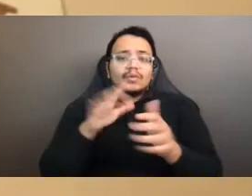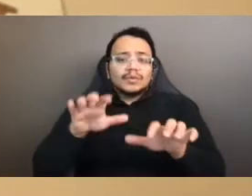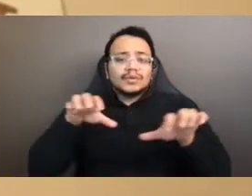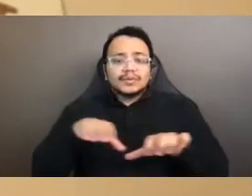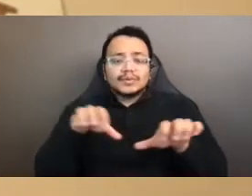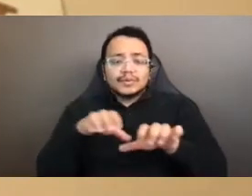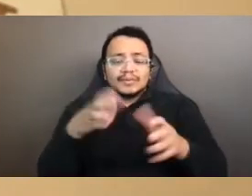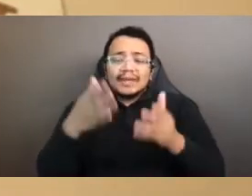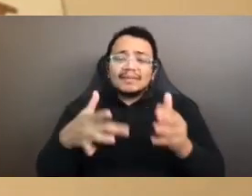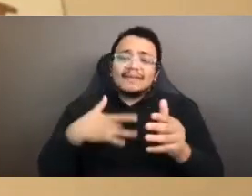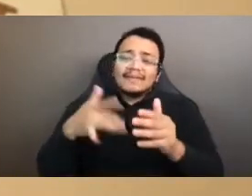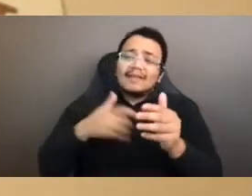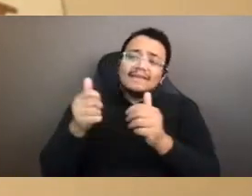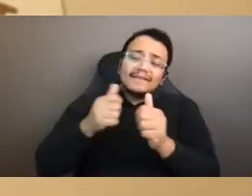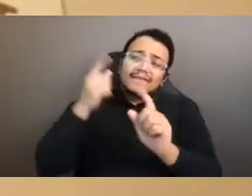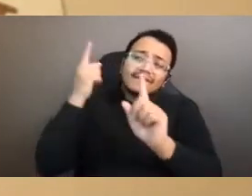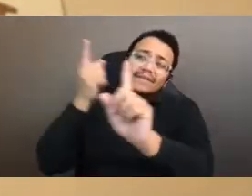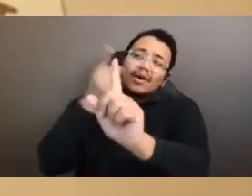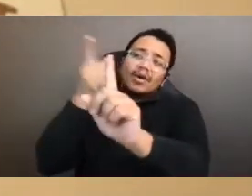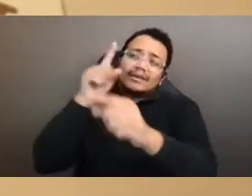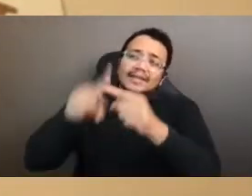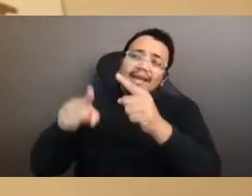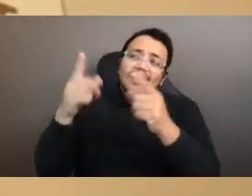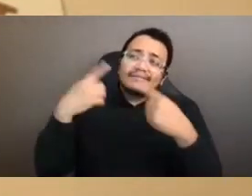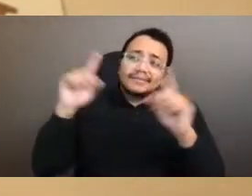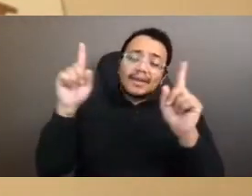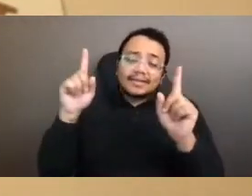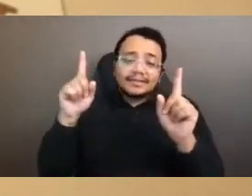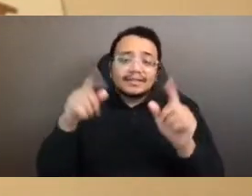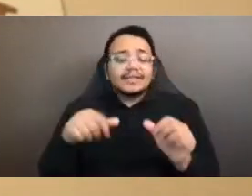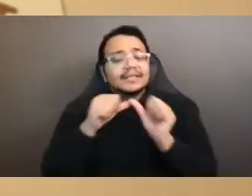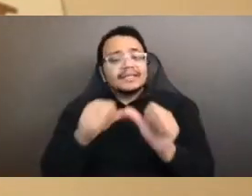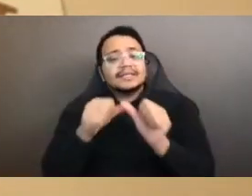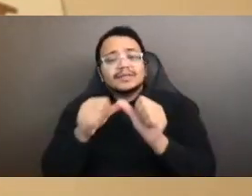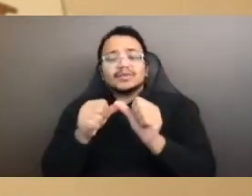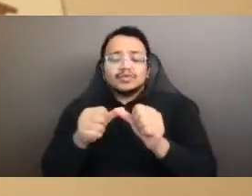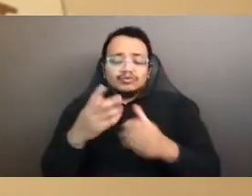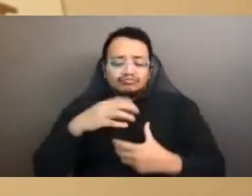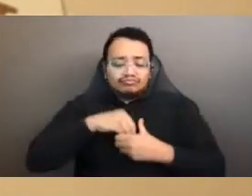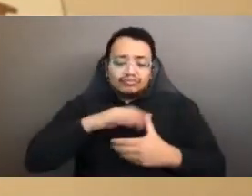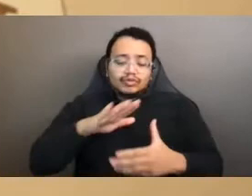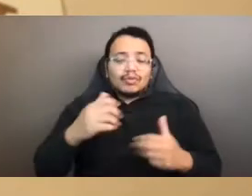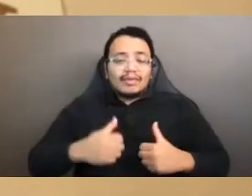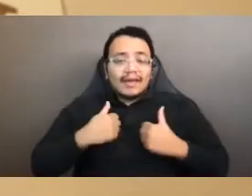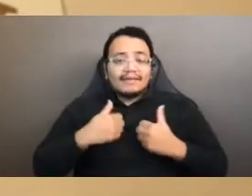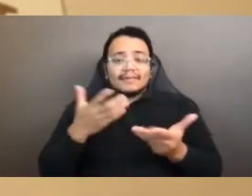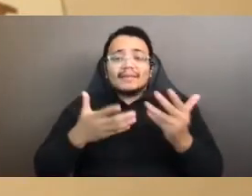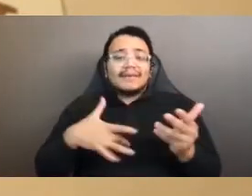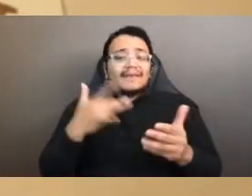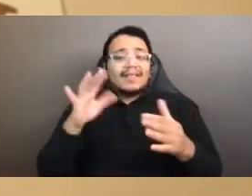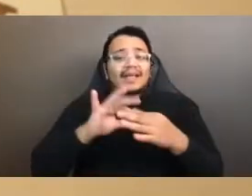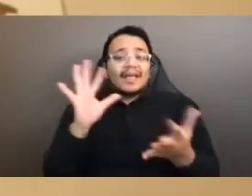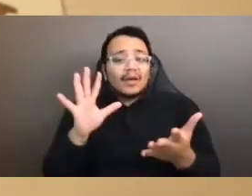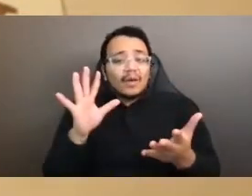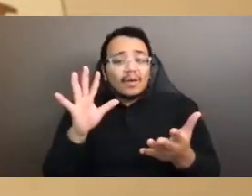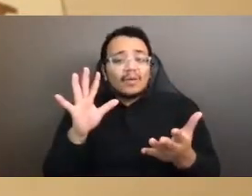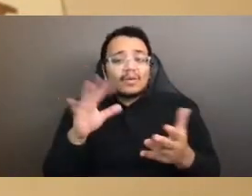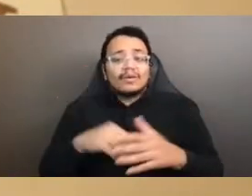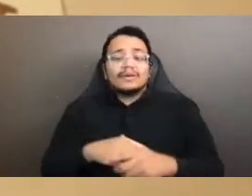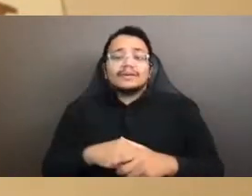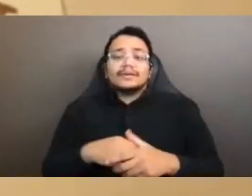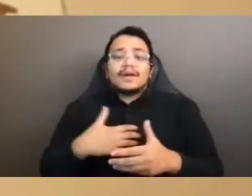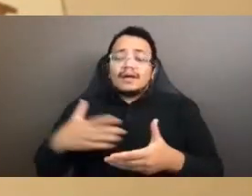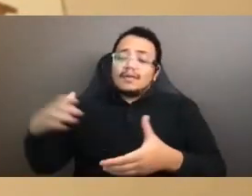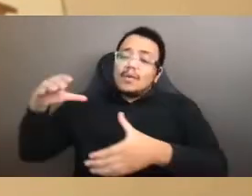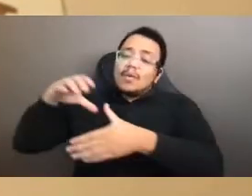here. Hold on to your life, even if it's easier to let go. Hold on to my hand, even